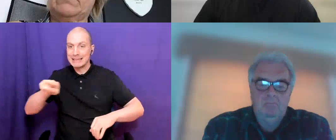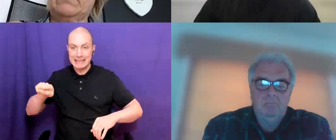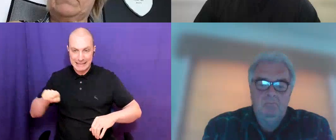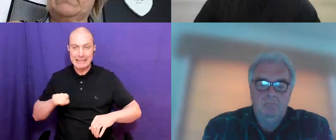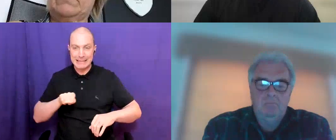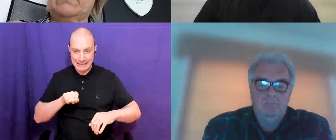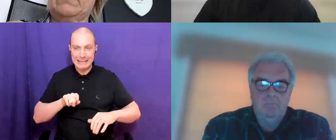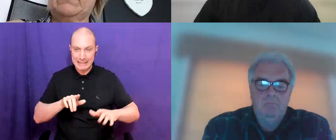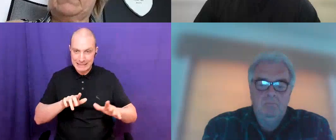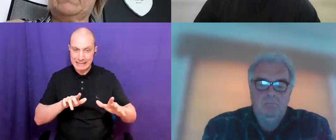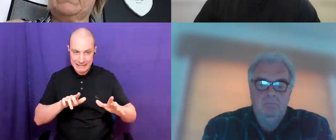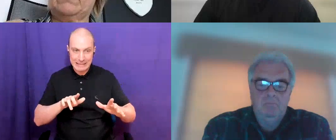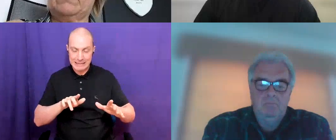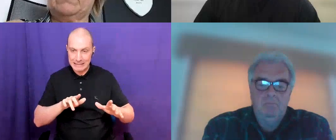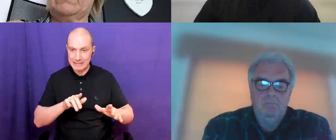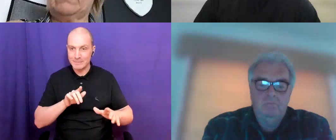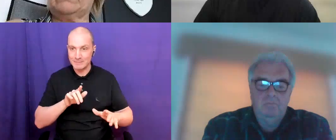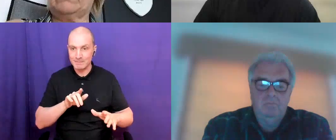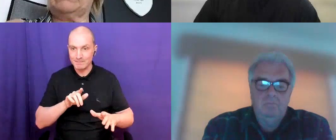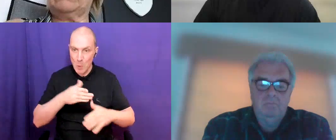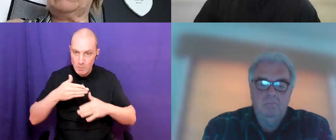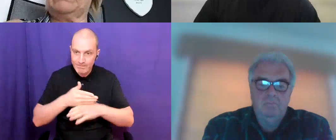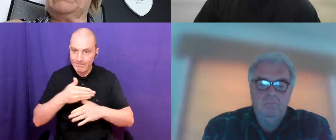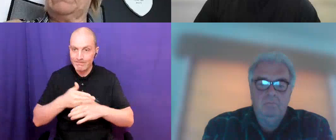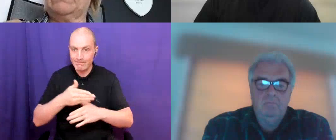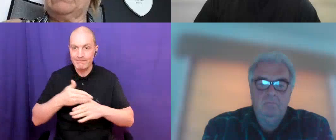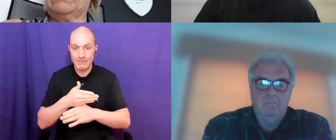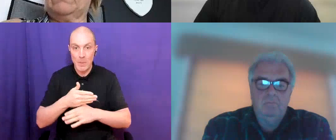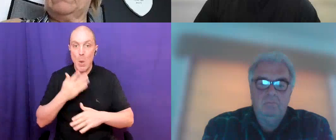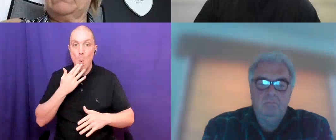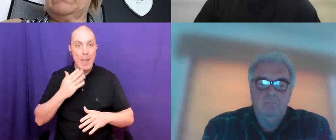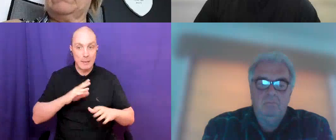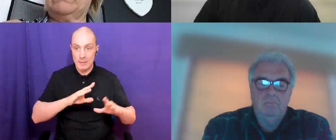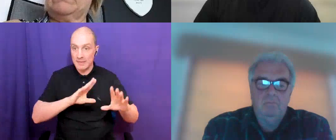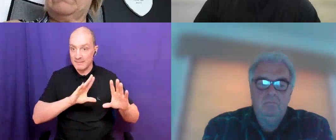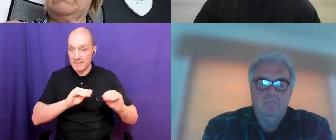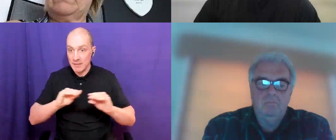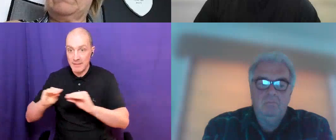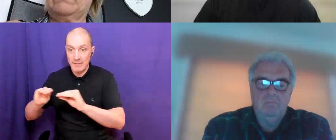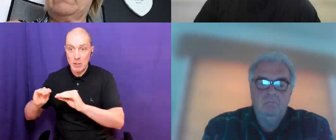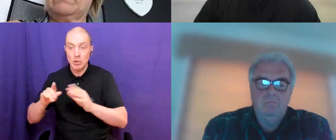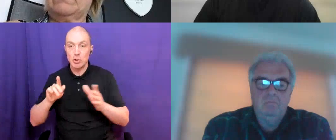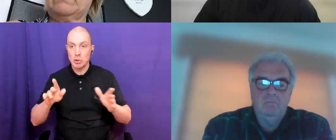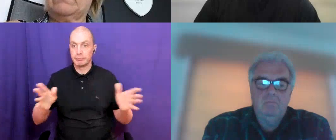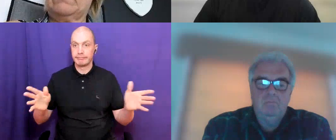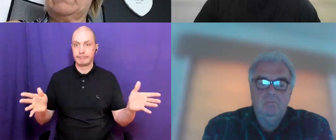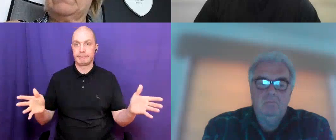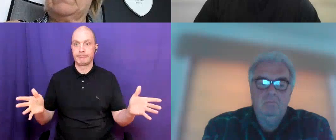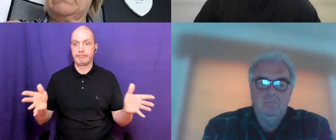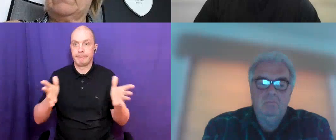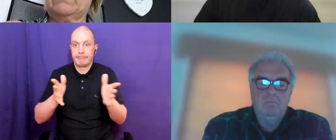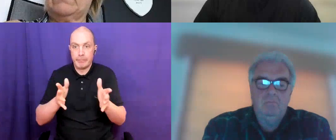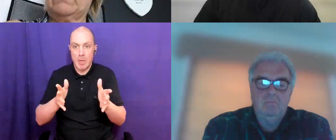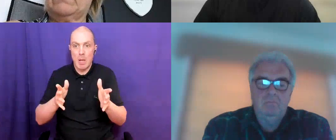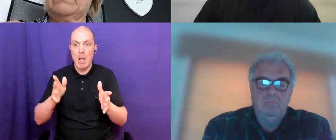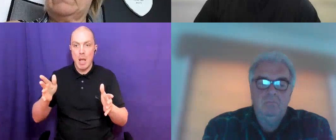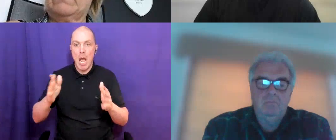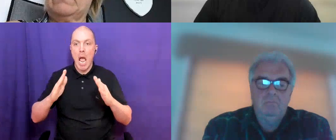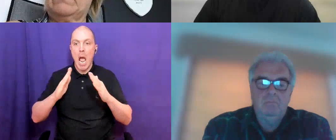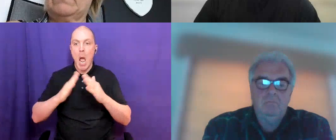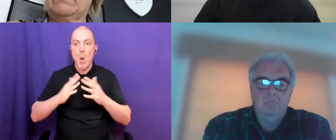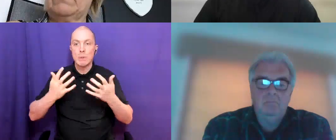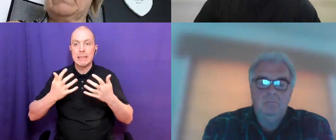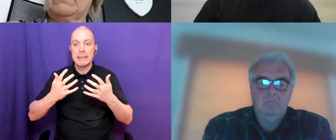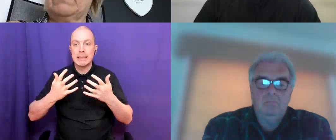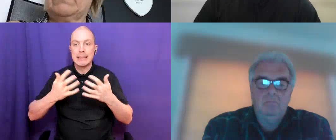questions you may have. And when all tasks are complete, all polling items will then be uplifted by the Housing and Technical